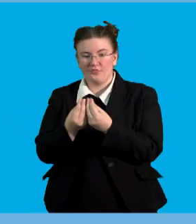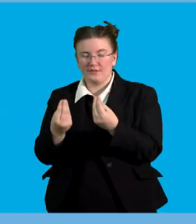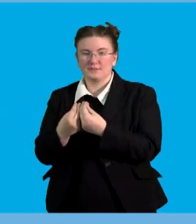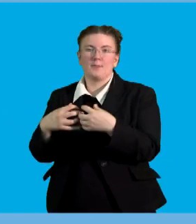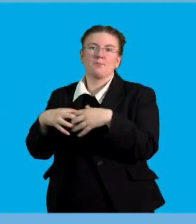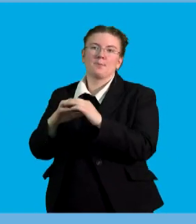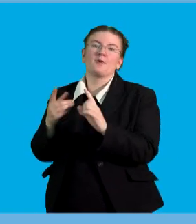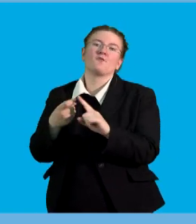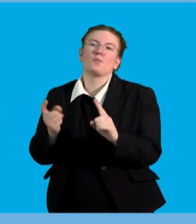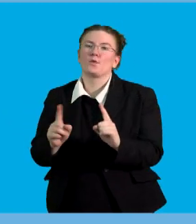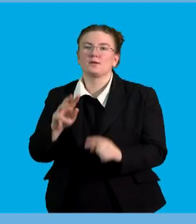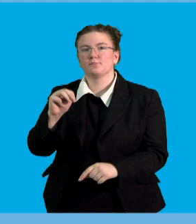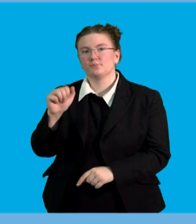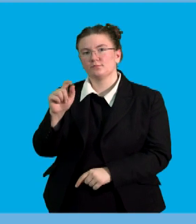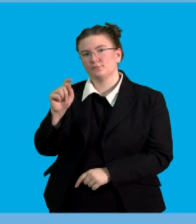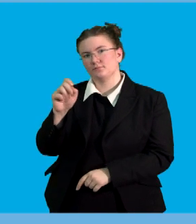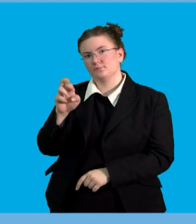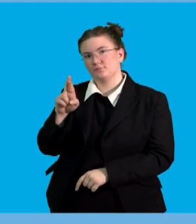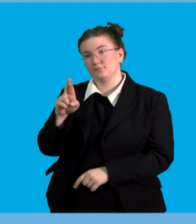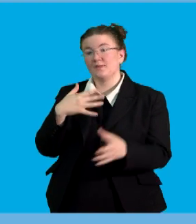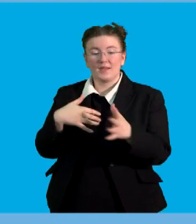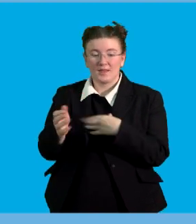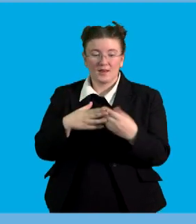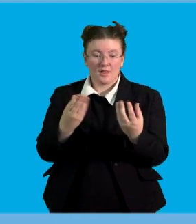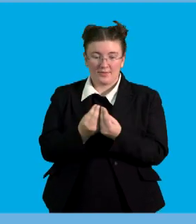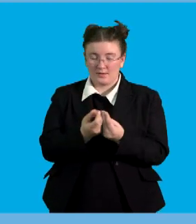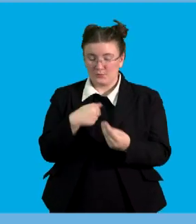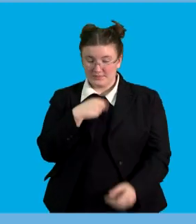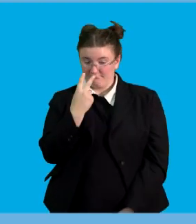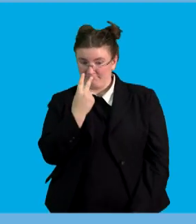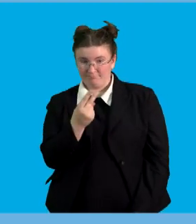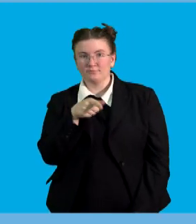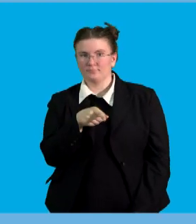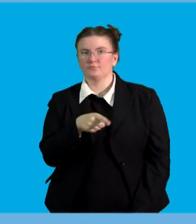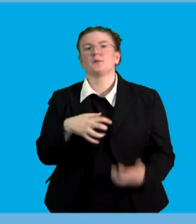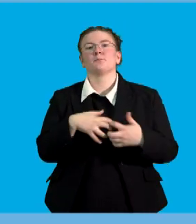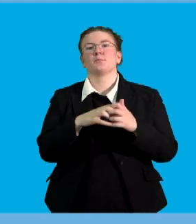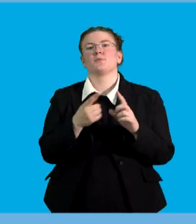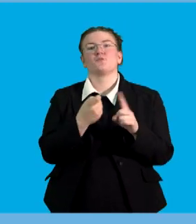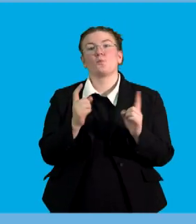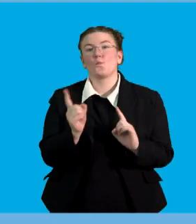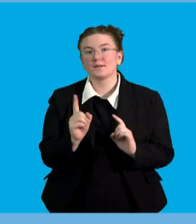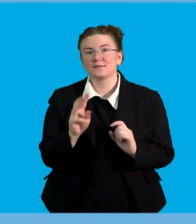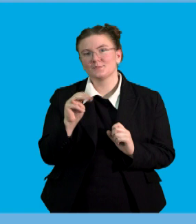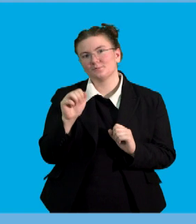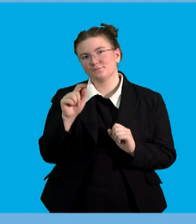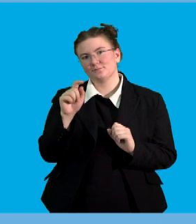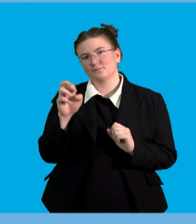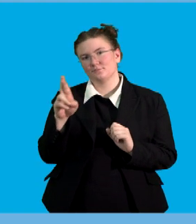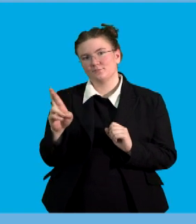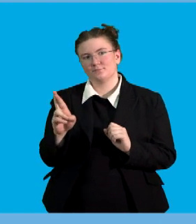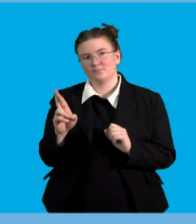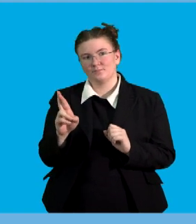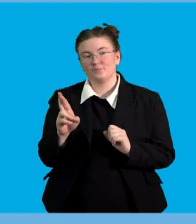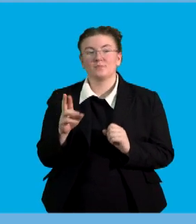everything is made of matter. So everything that is around us that we can be able to see, those things are made up of matter.